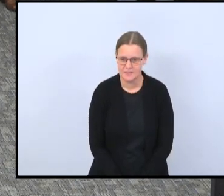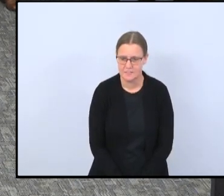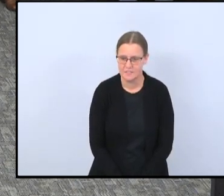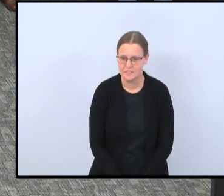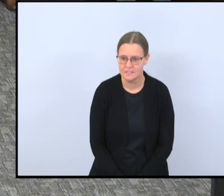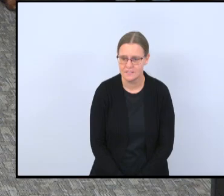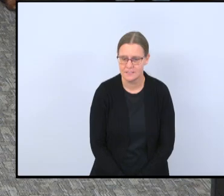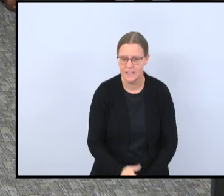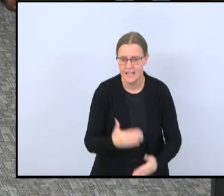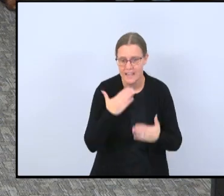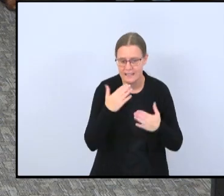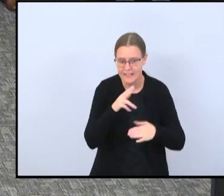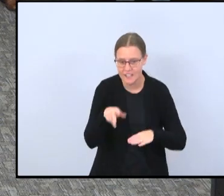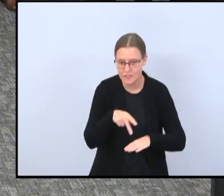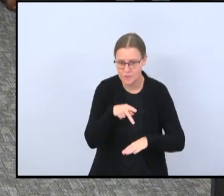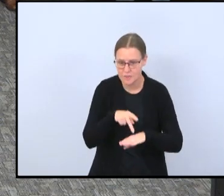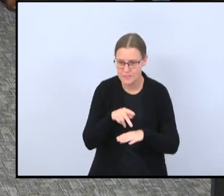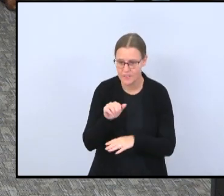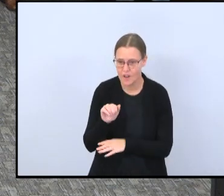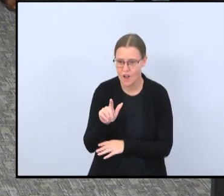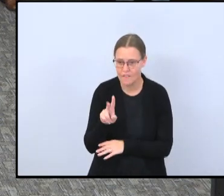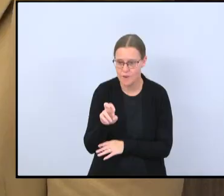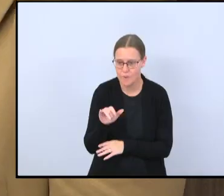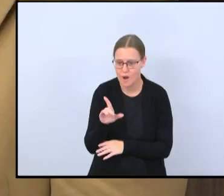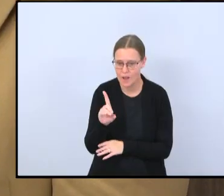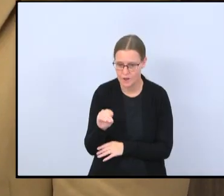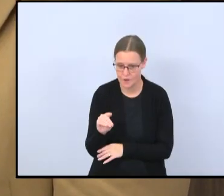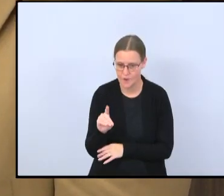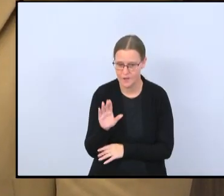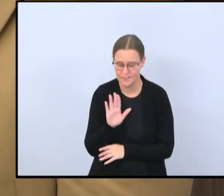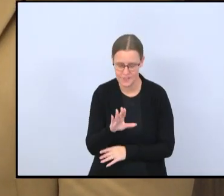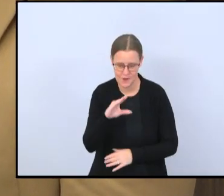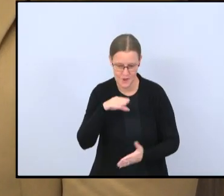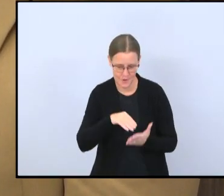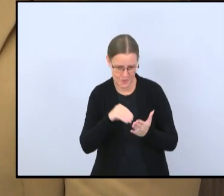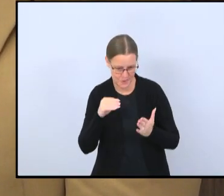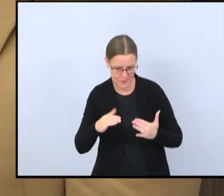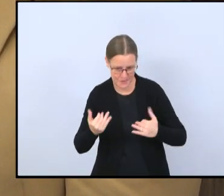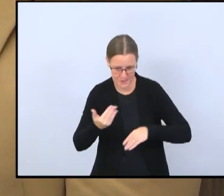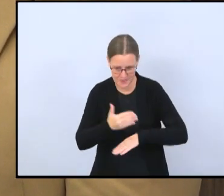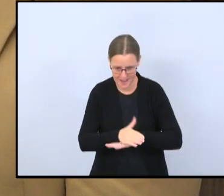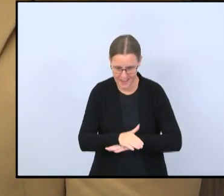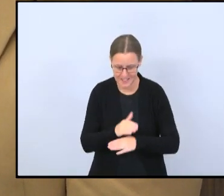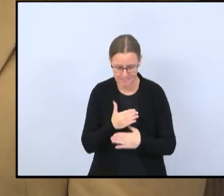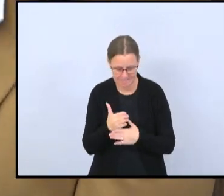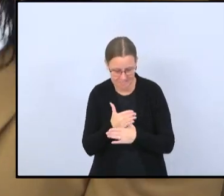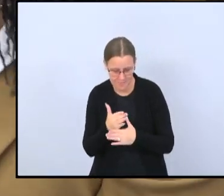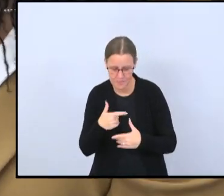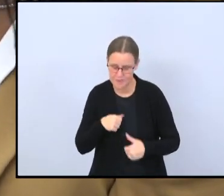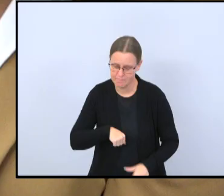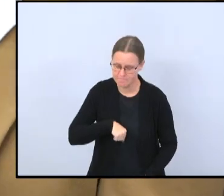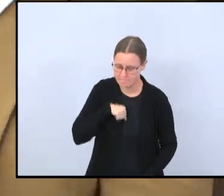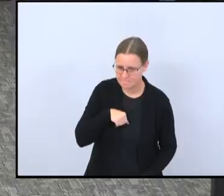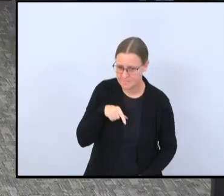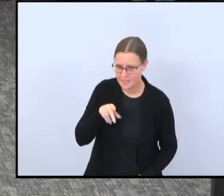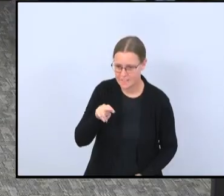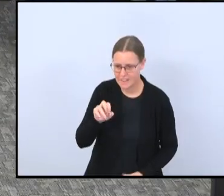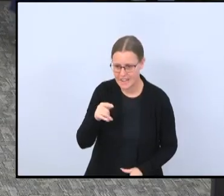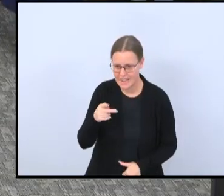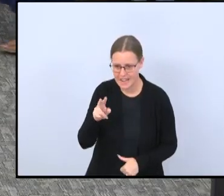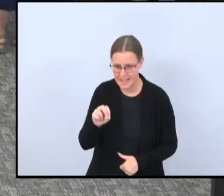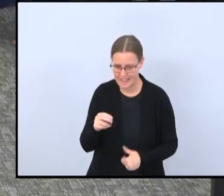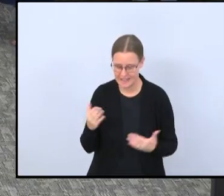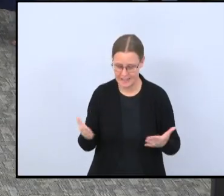And thank you to Principal Nancy Alvarado for sharing her outstanding student with us tonight. We are so proud to have Nathan representing